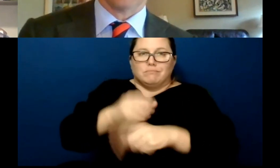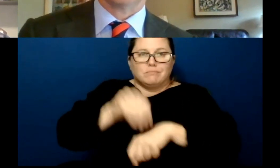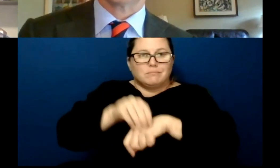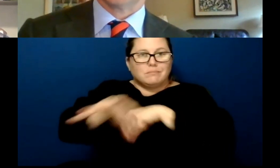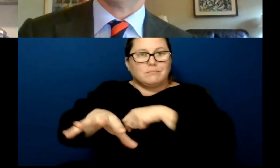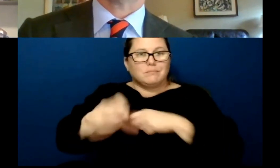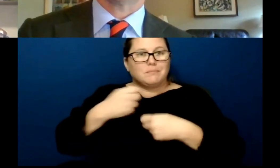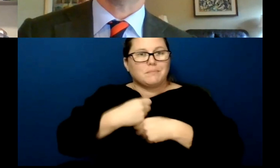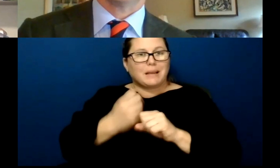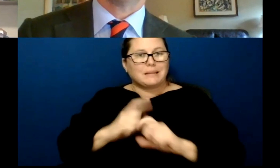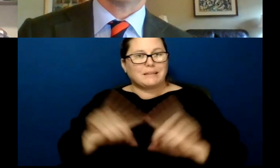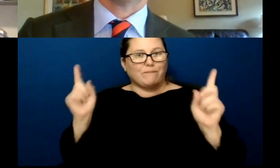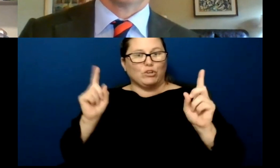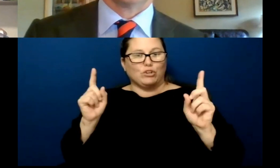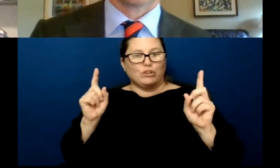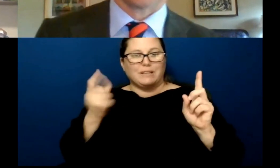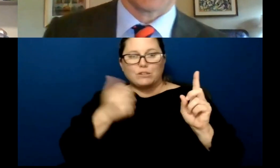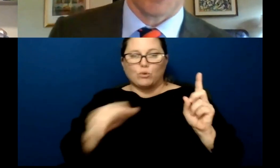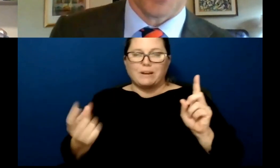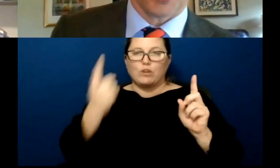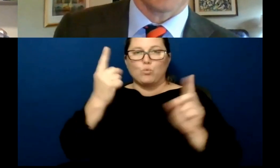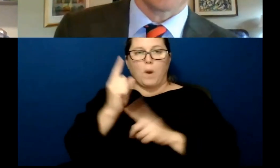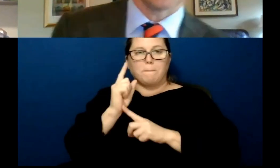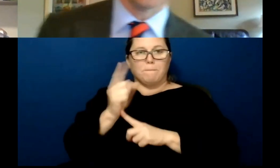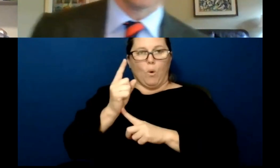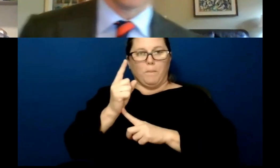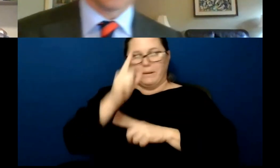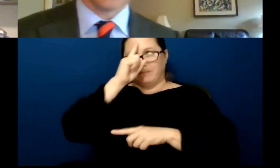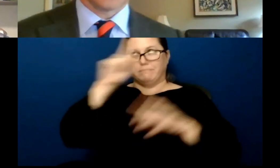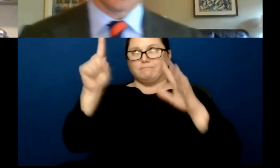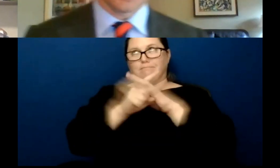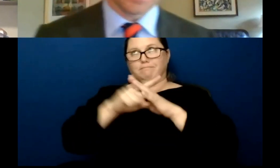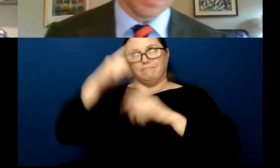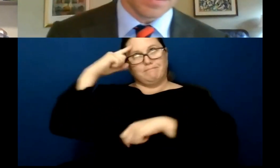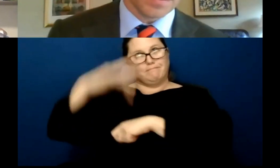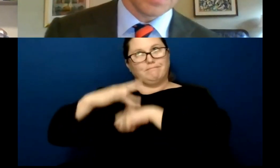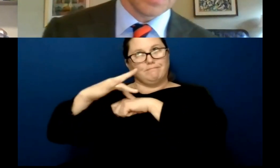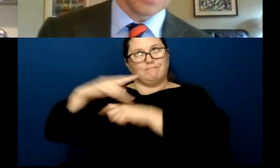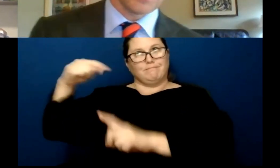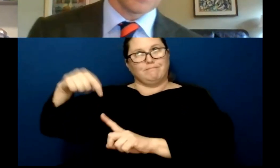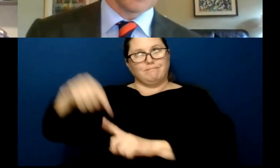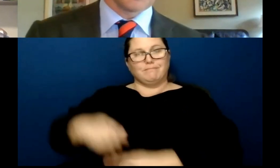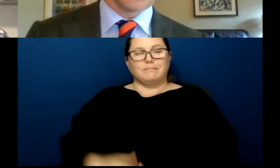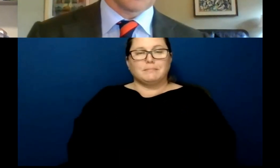memory or moment stand out to you in your career so far?